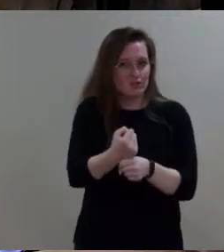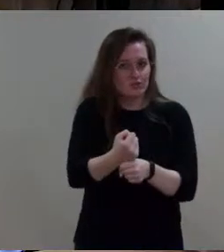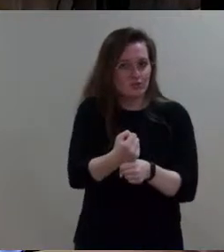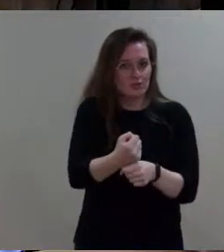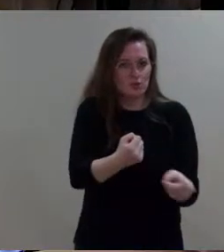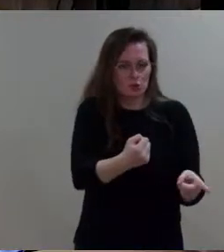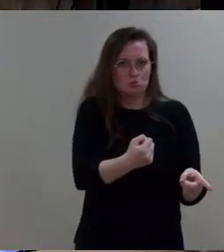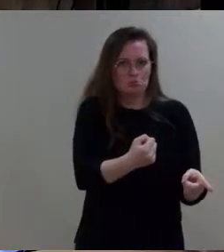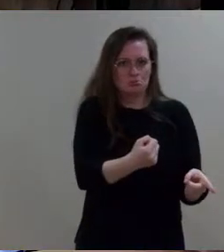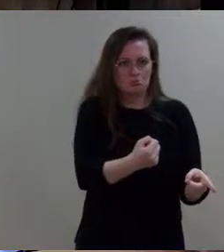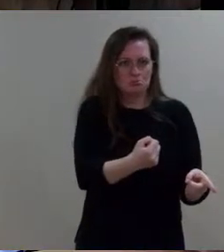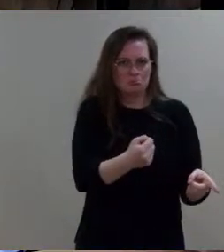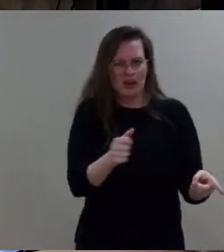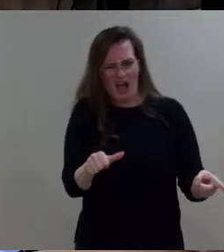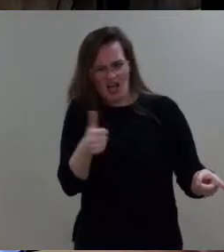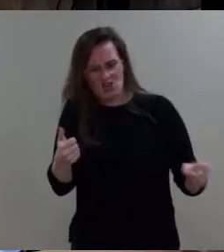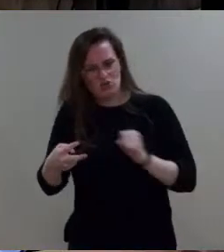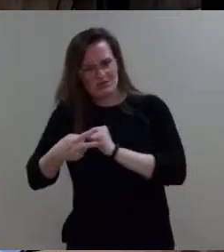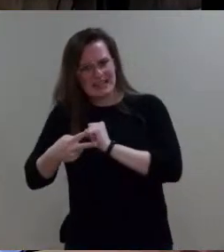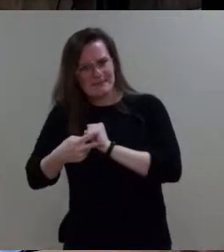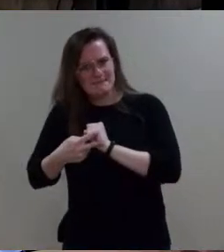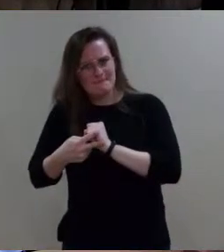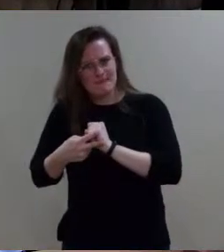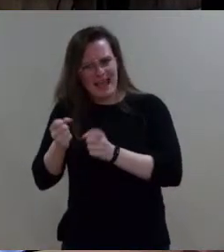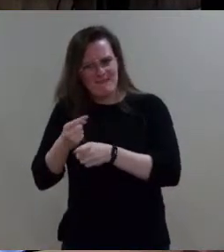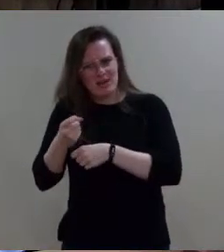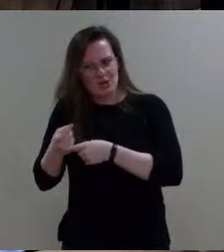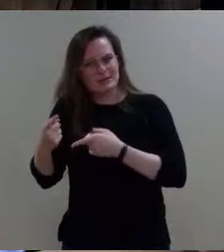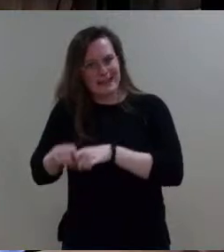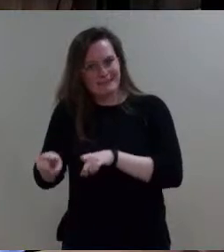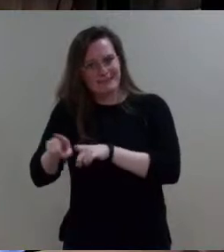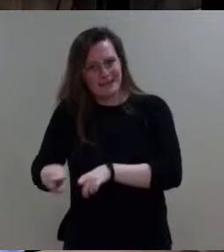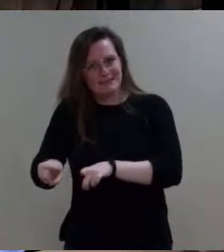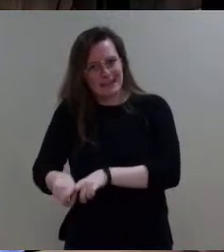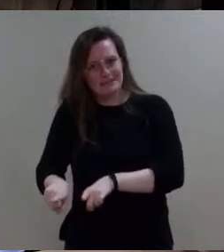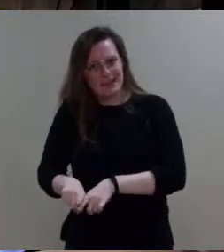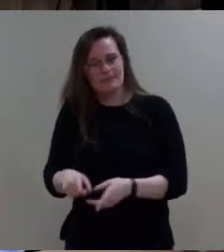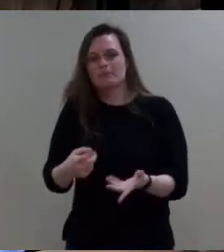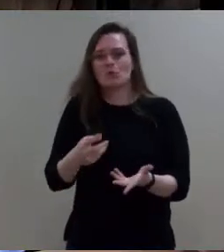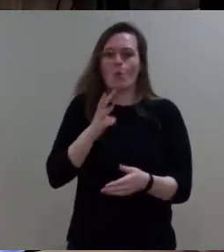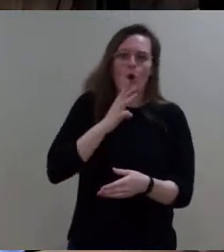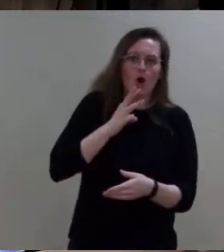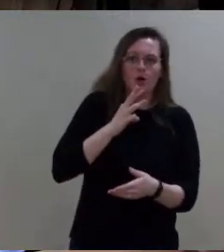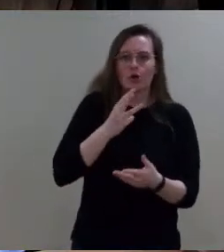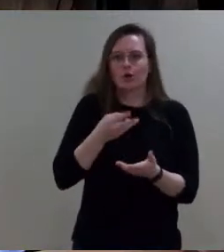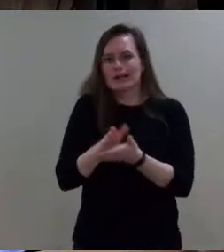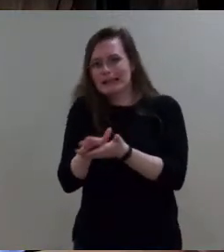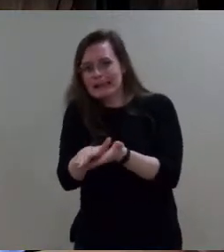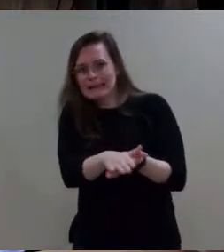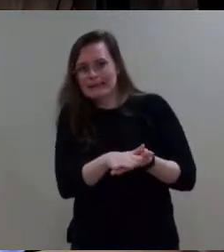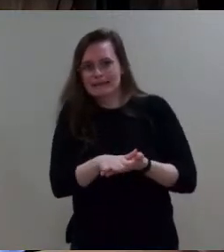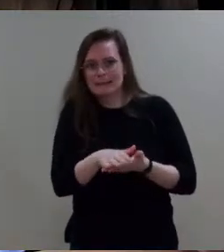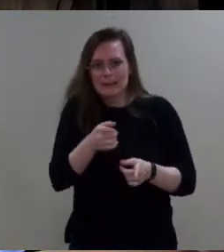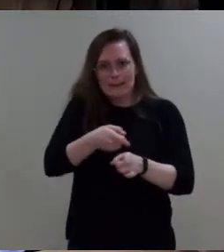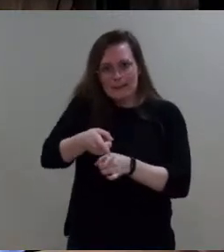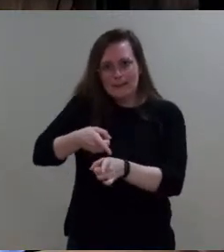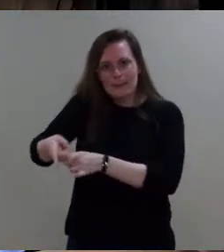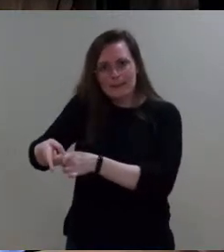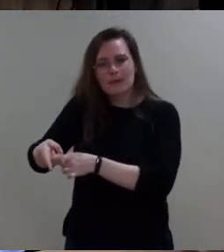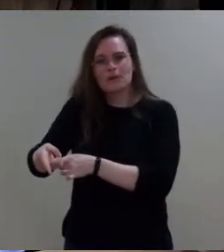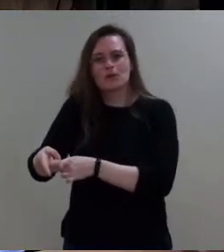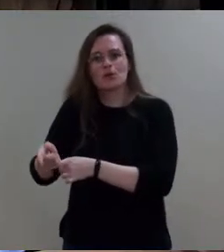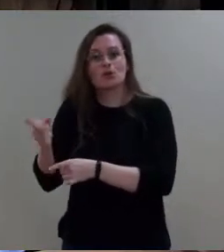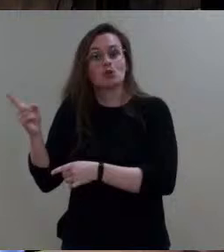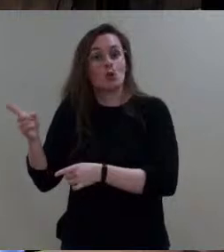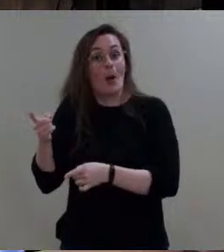they're the same for each year. So if you're talking about the Like water water or and the sanitary, sewer, yeah. we haven't, those budgets haven't been presented